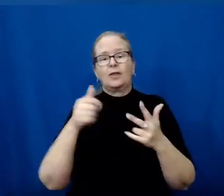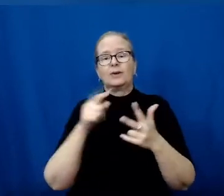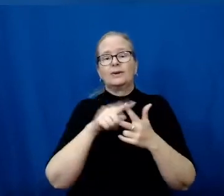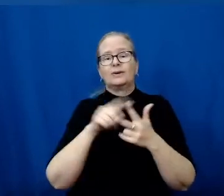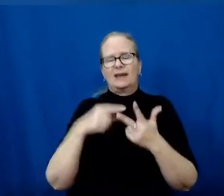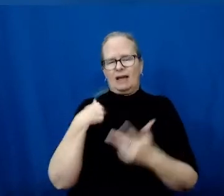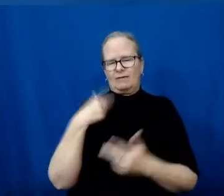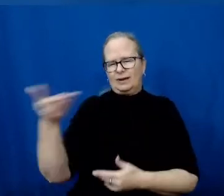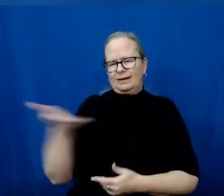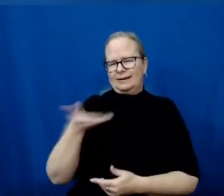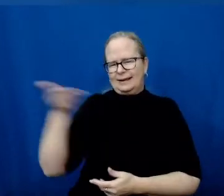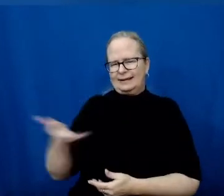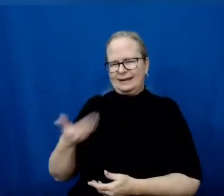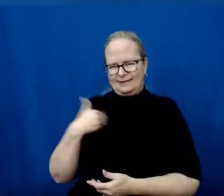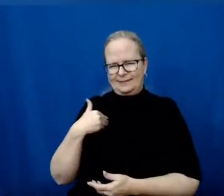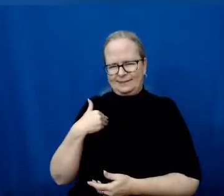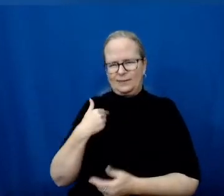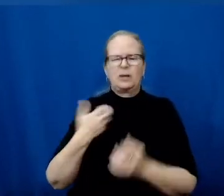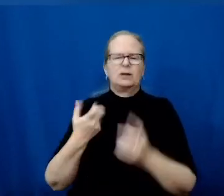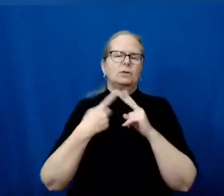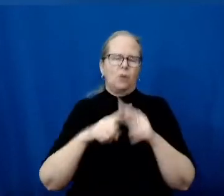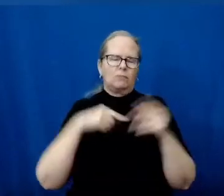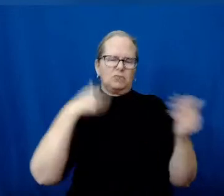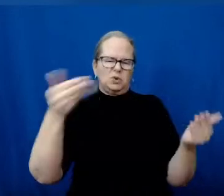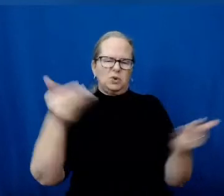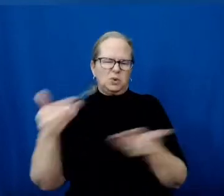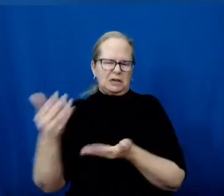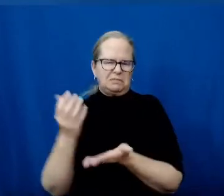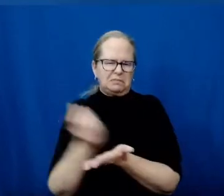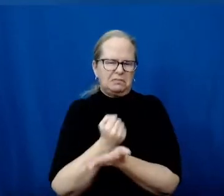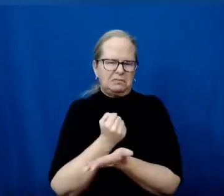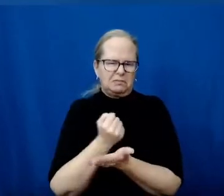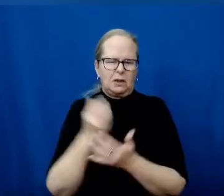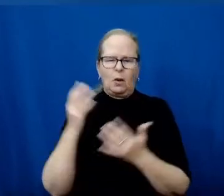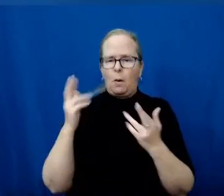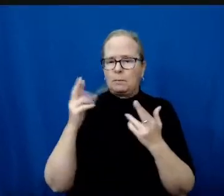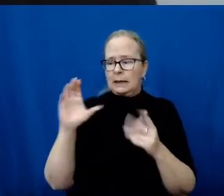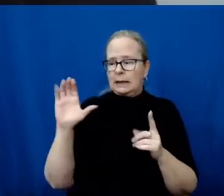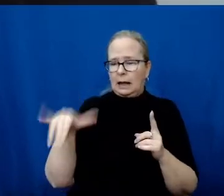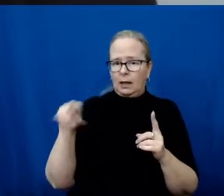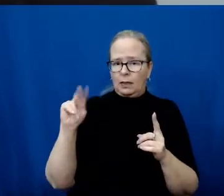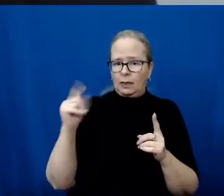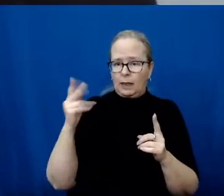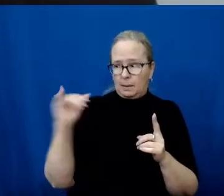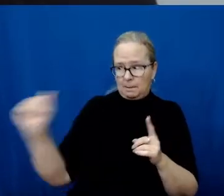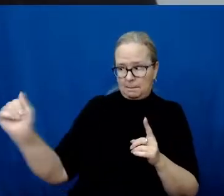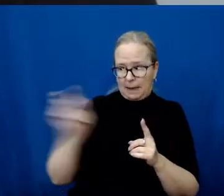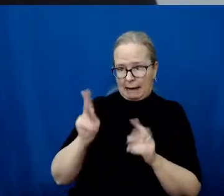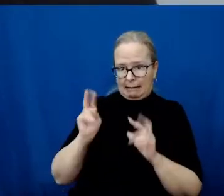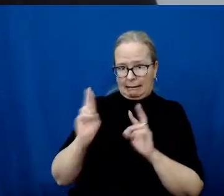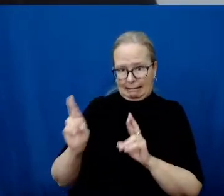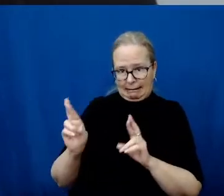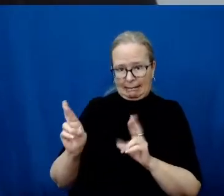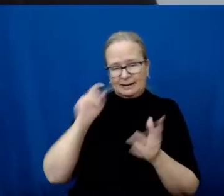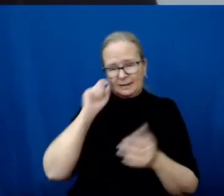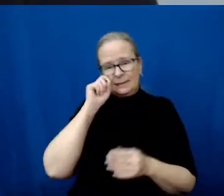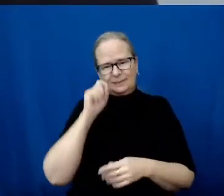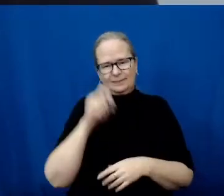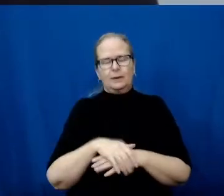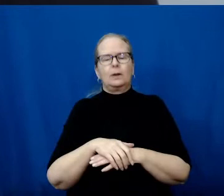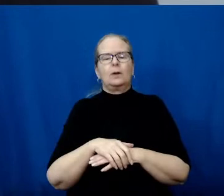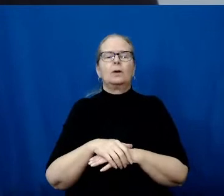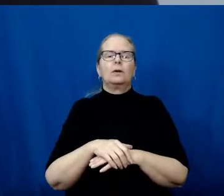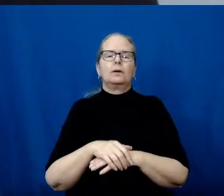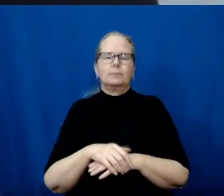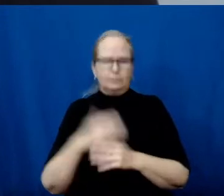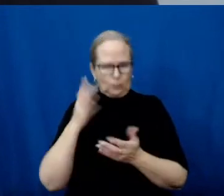and then we'll see about taking Cynthia's question, and then we will dive deep into the air. I am thrilled to introduce